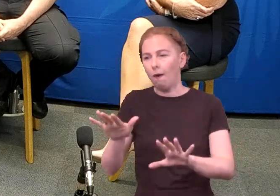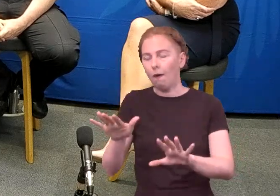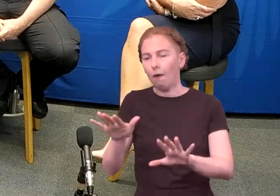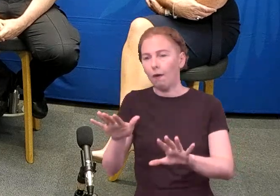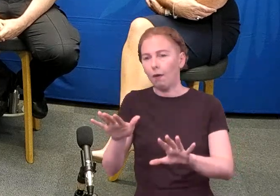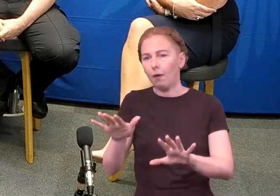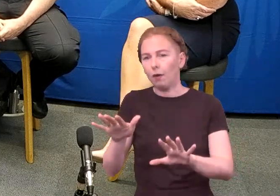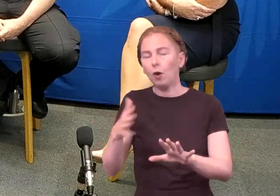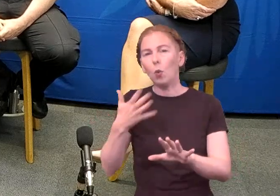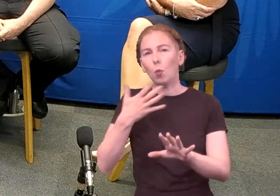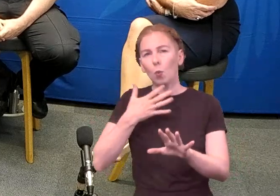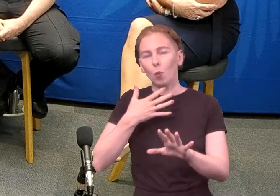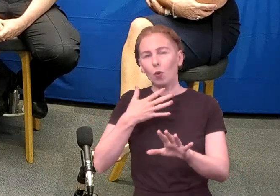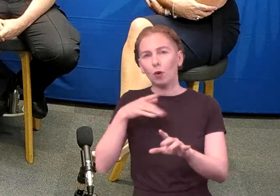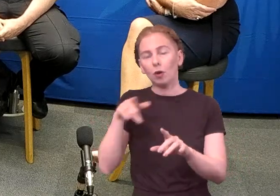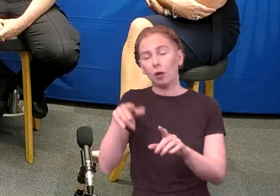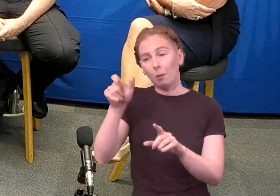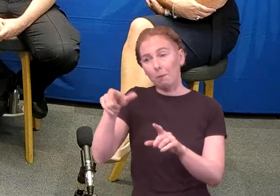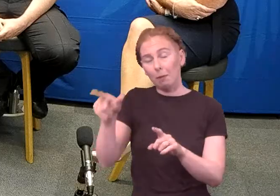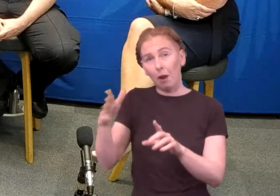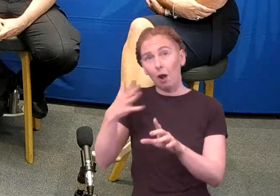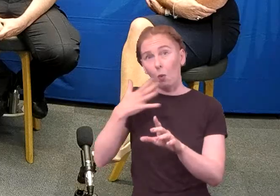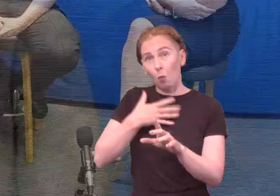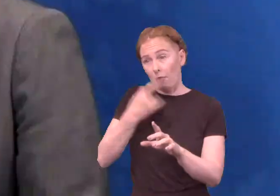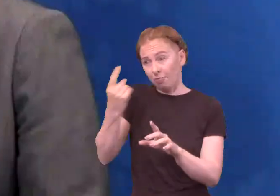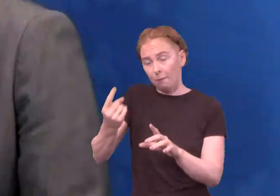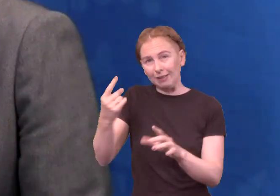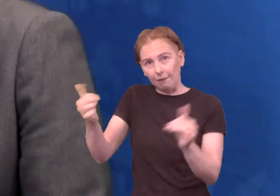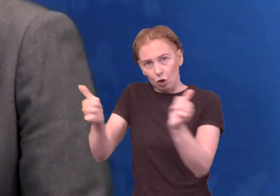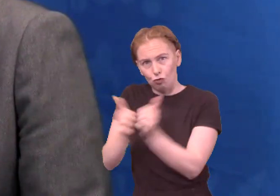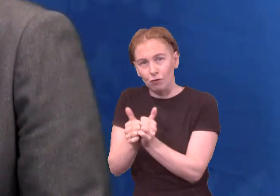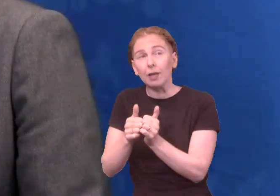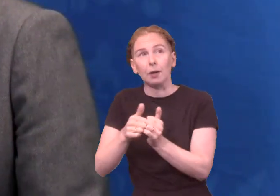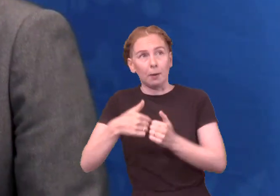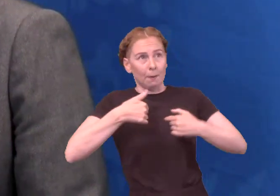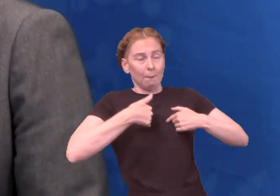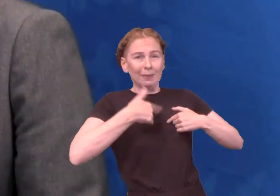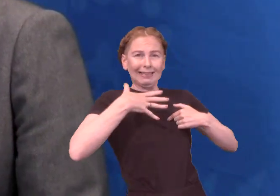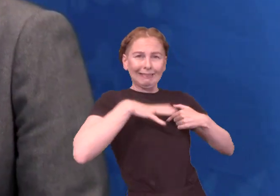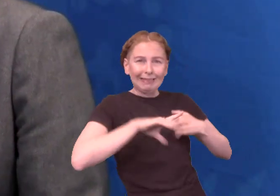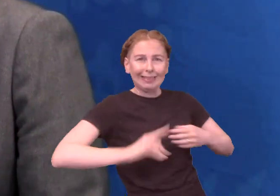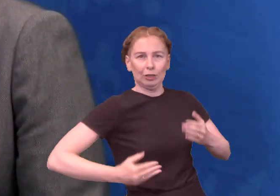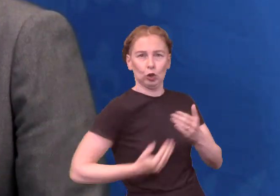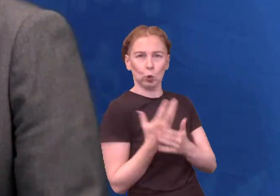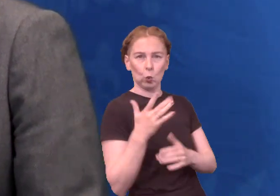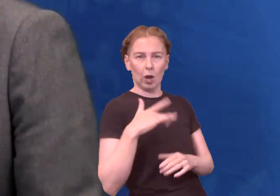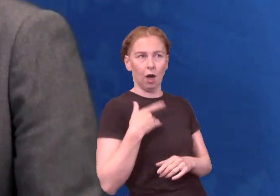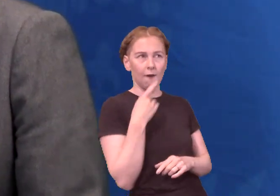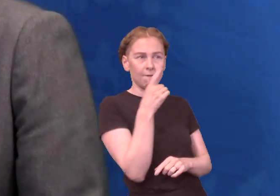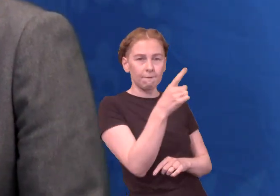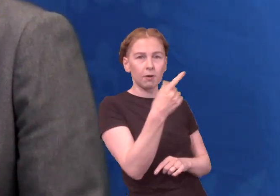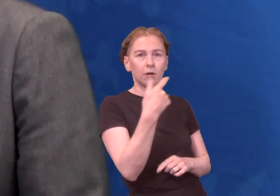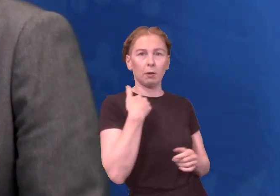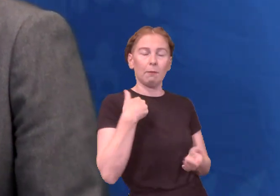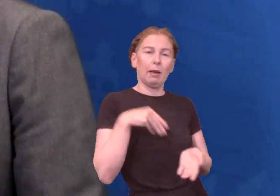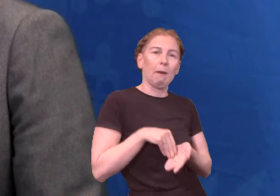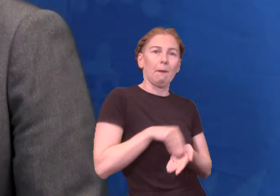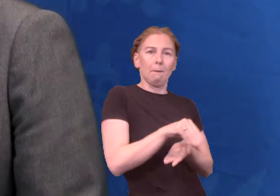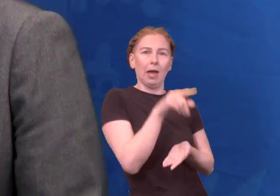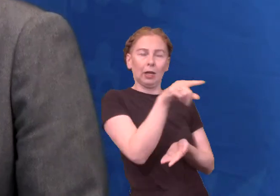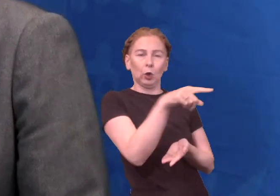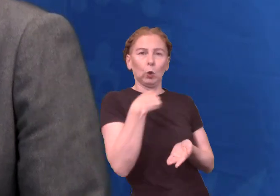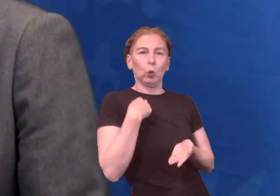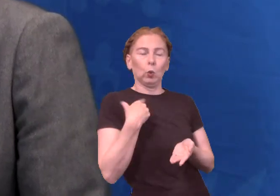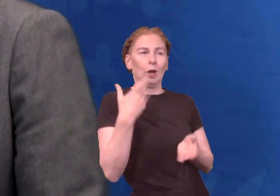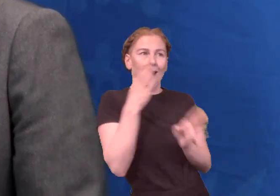asylum or making a new life in another country. So we don't tend to look at smuggling in quite the same way, and it would be